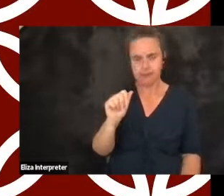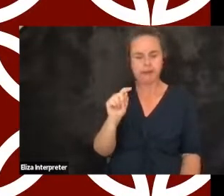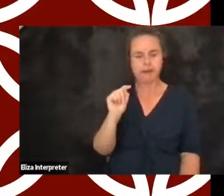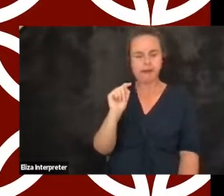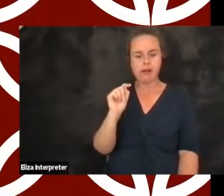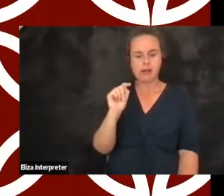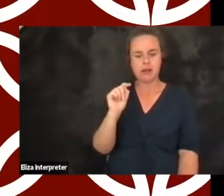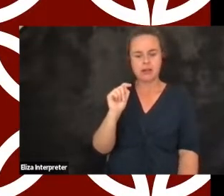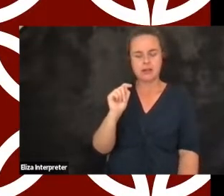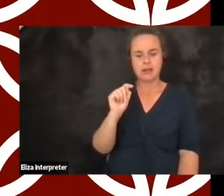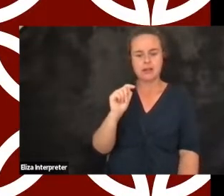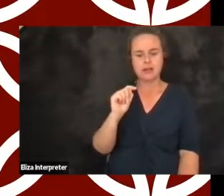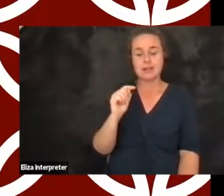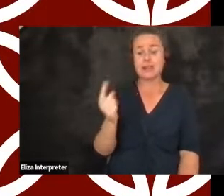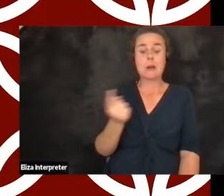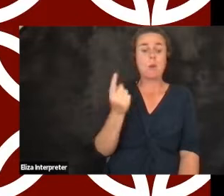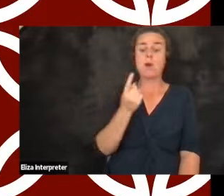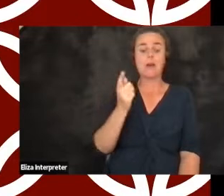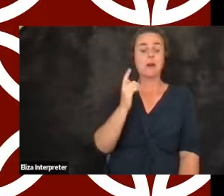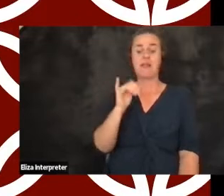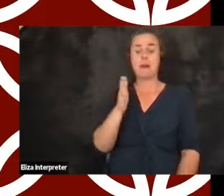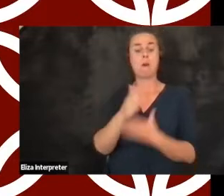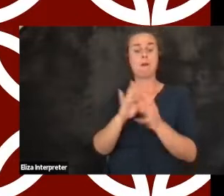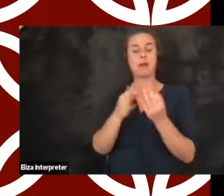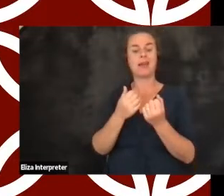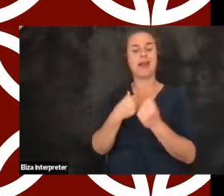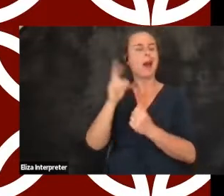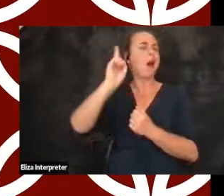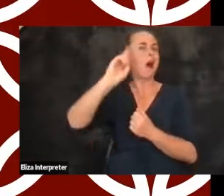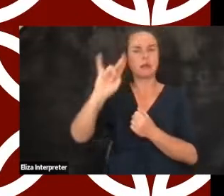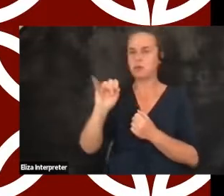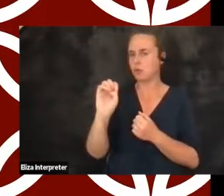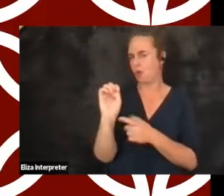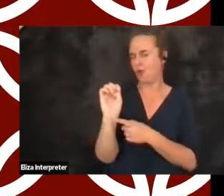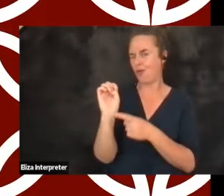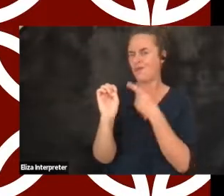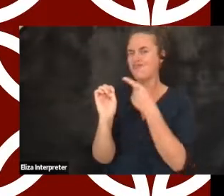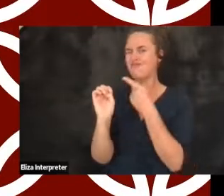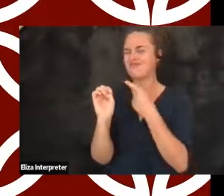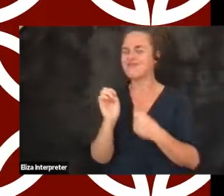that somewhere in that branch of the family was an Uncle Joe. And